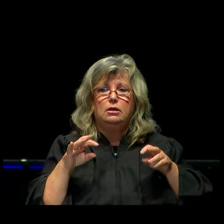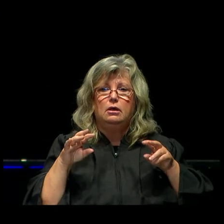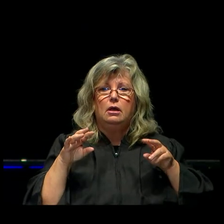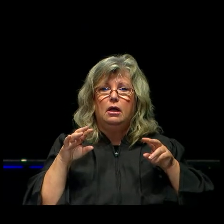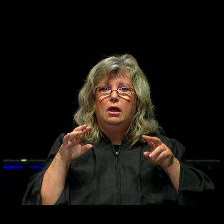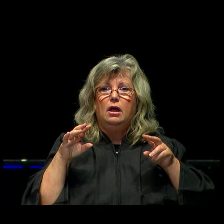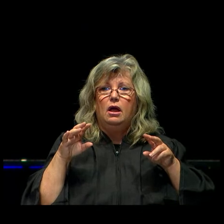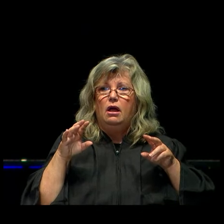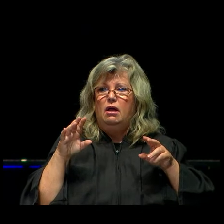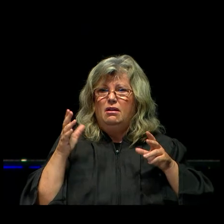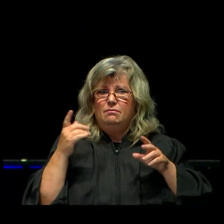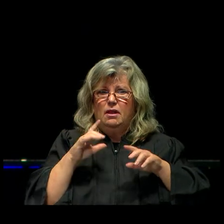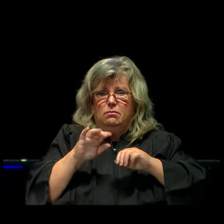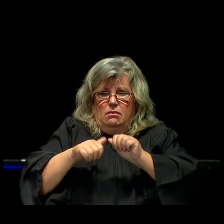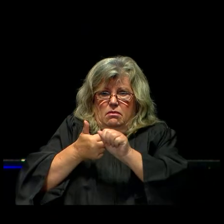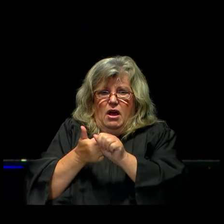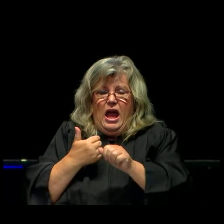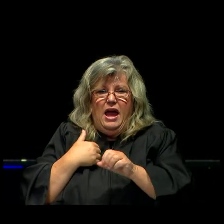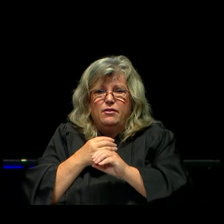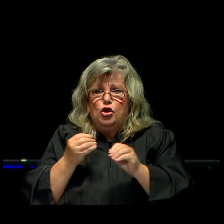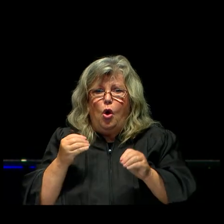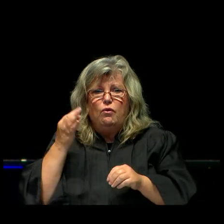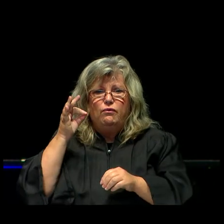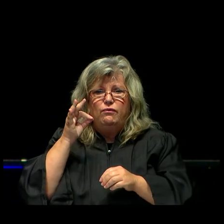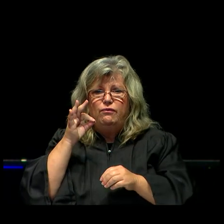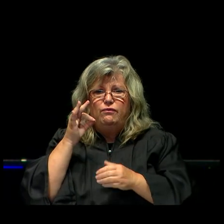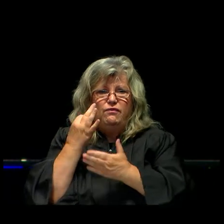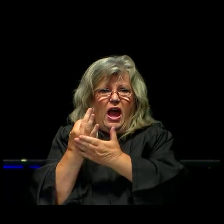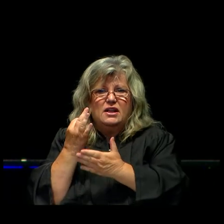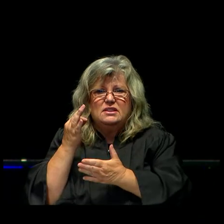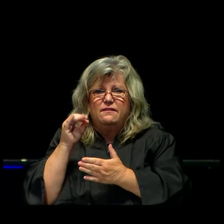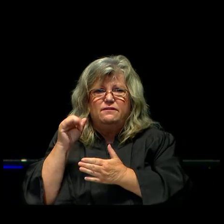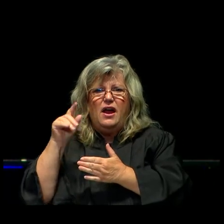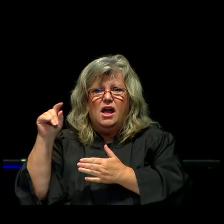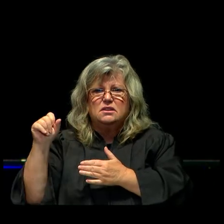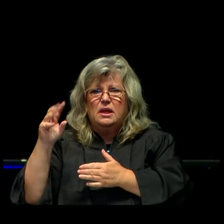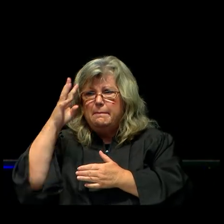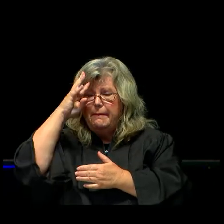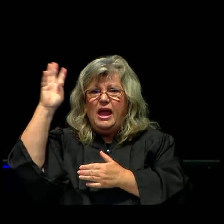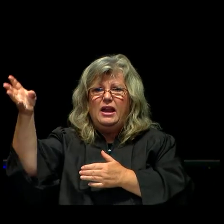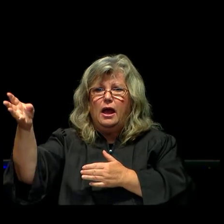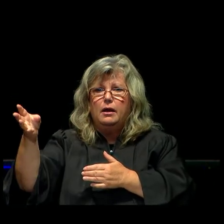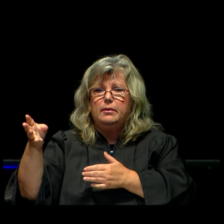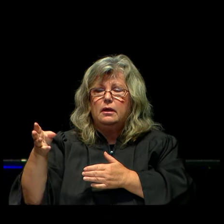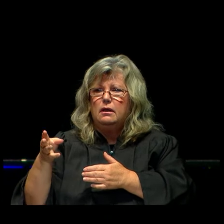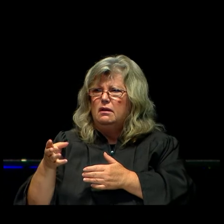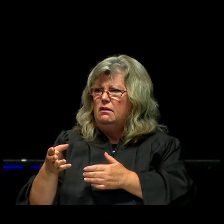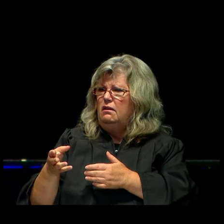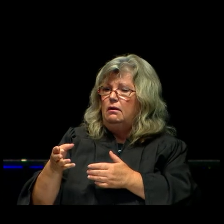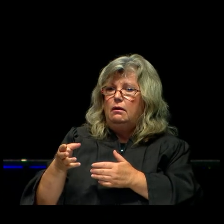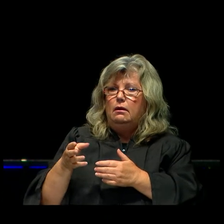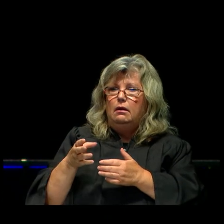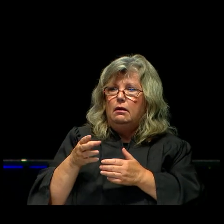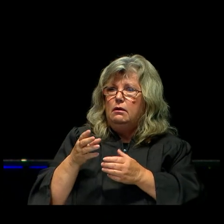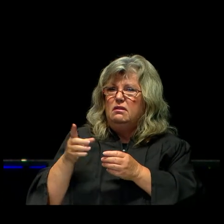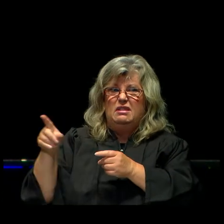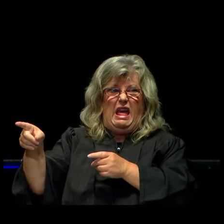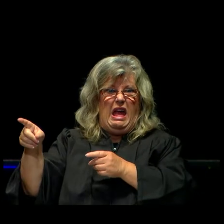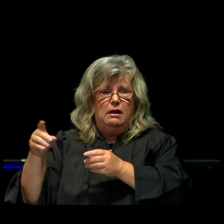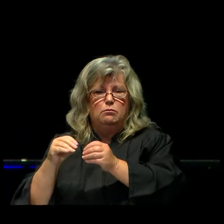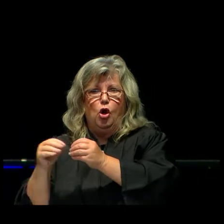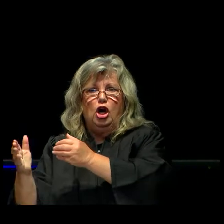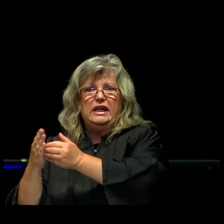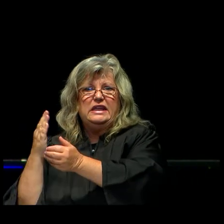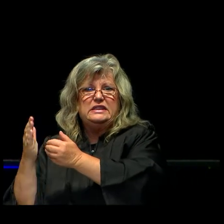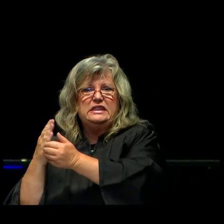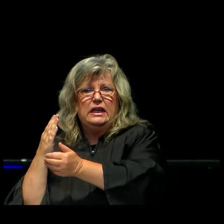on nothing factual. It's just made up. Way easier than learning, as you have done, just